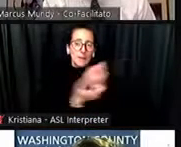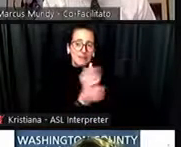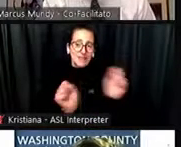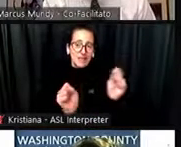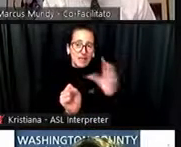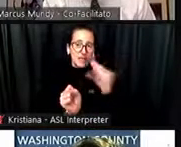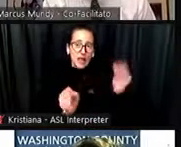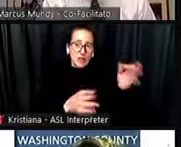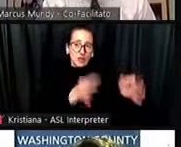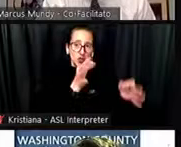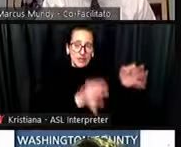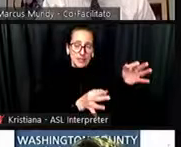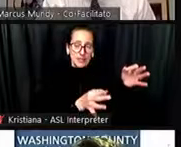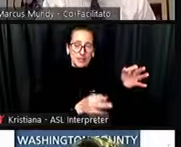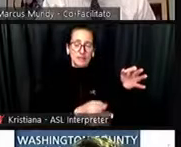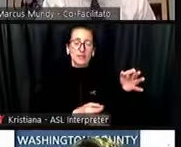and